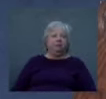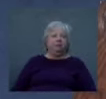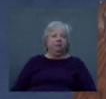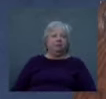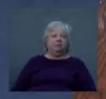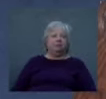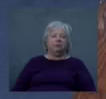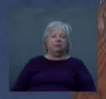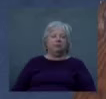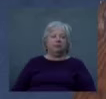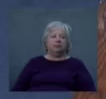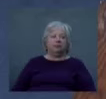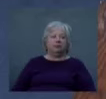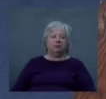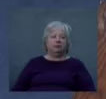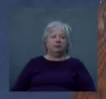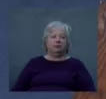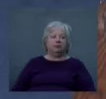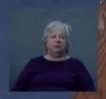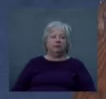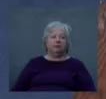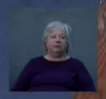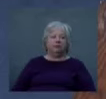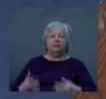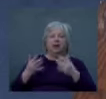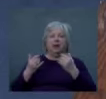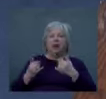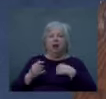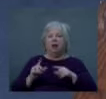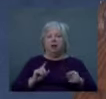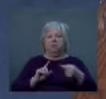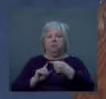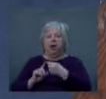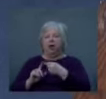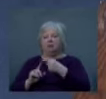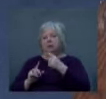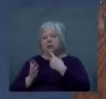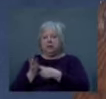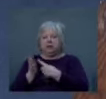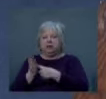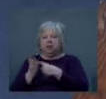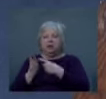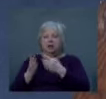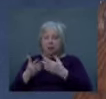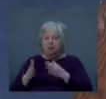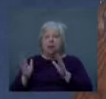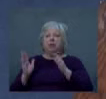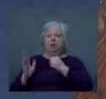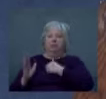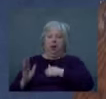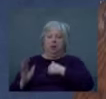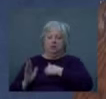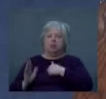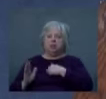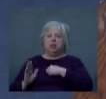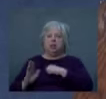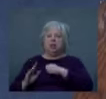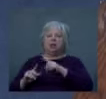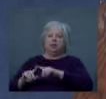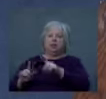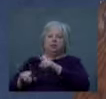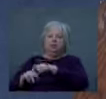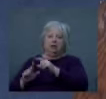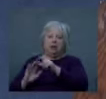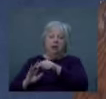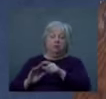I'll come back and deal with the public apology at a different time, but I'm a little bit fuzzy on the process,